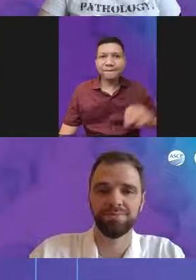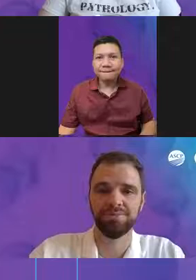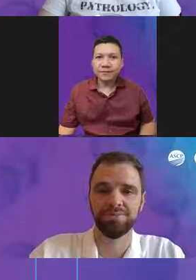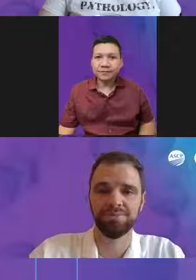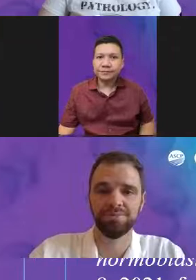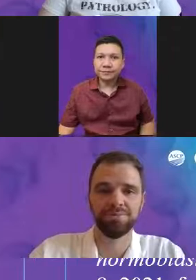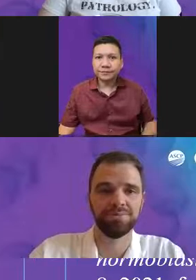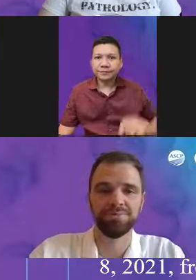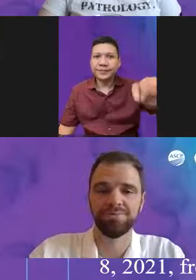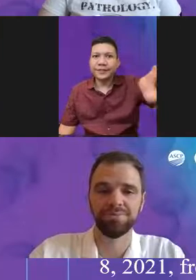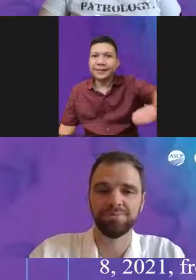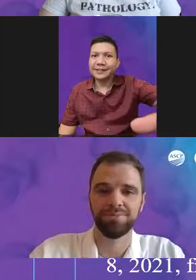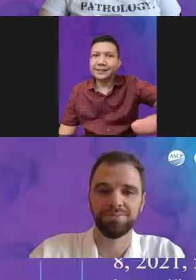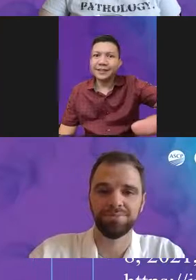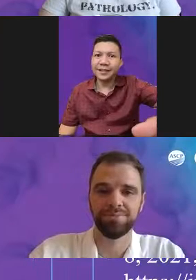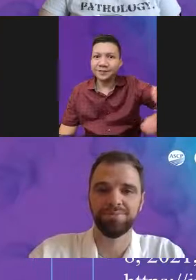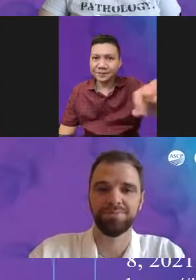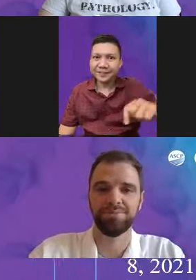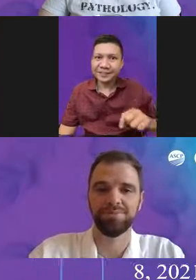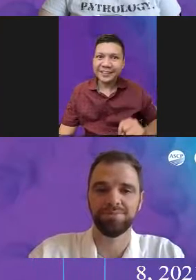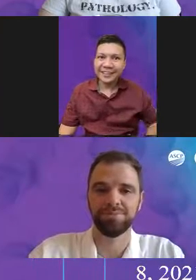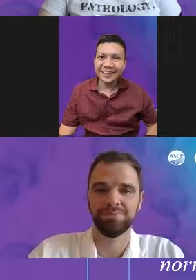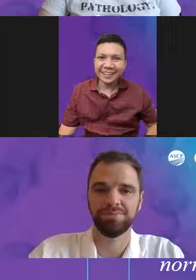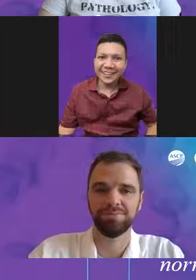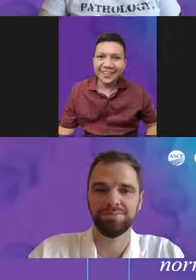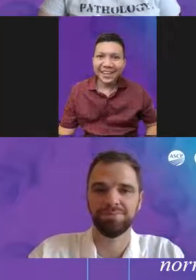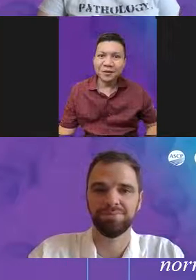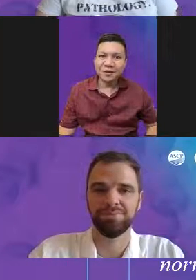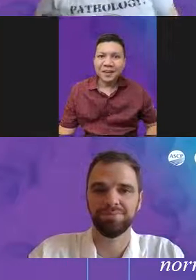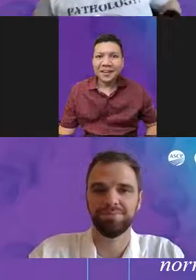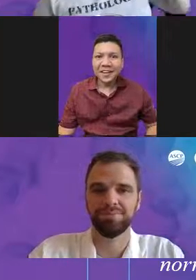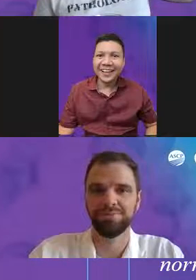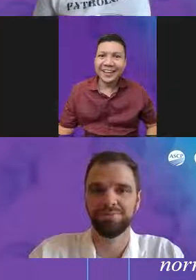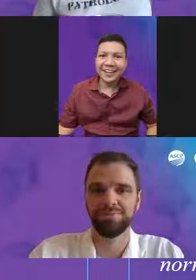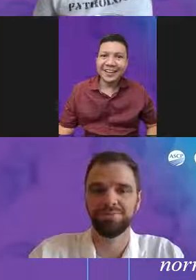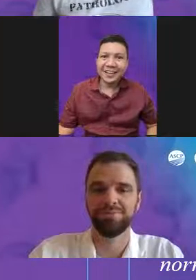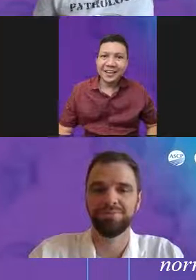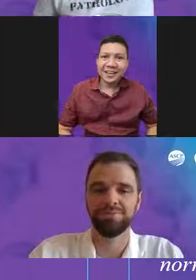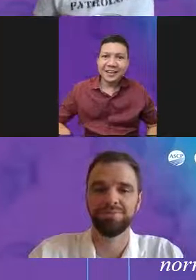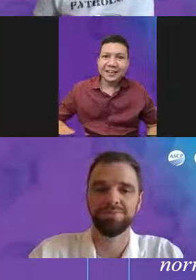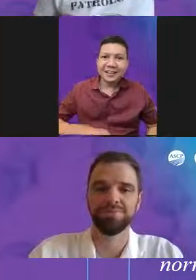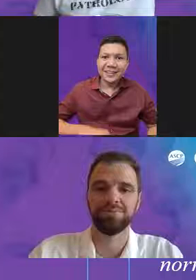more? I was just trying to help you out with zooming in on the cells here too.